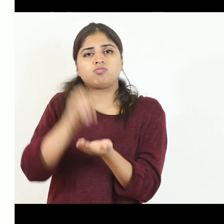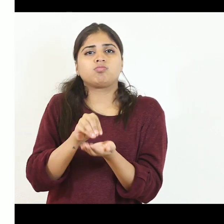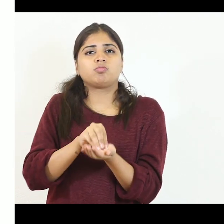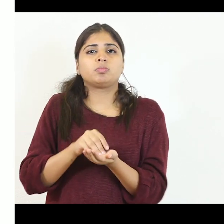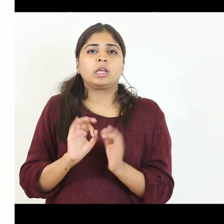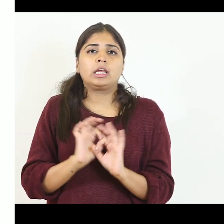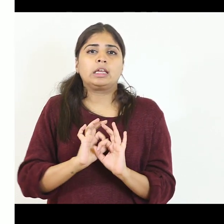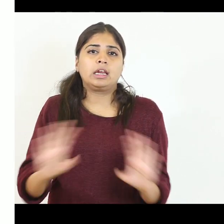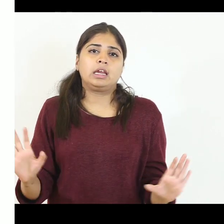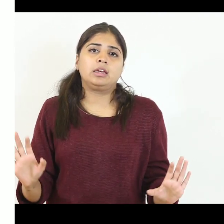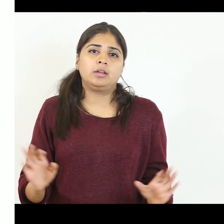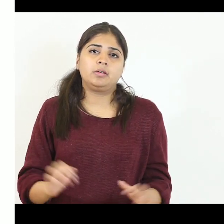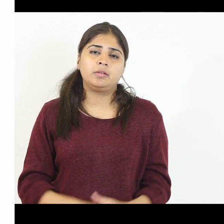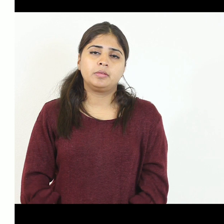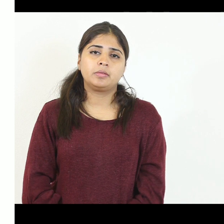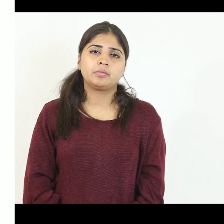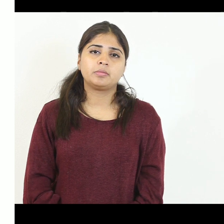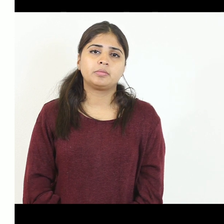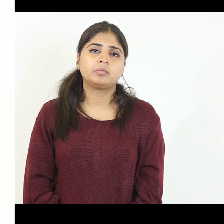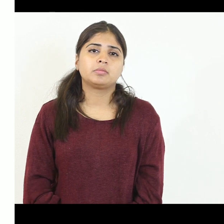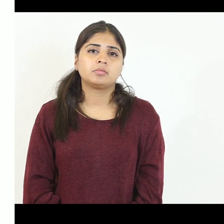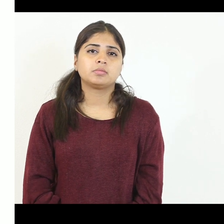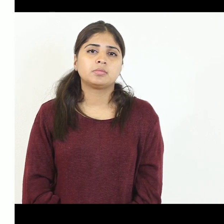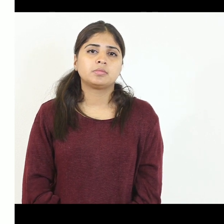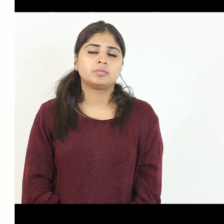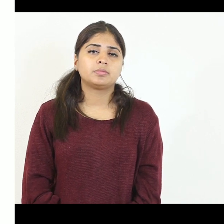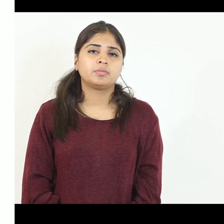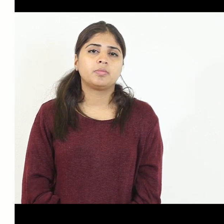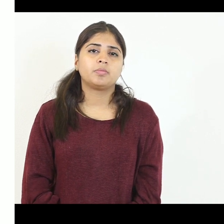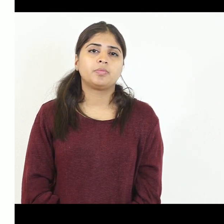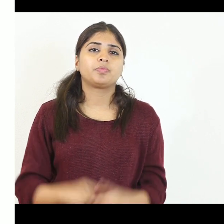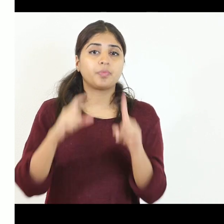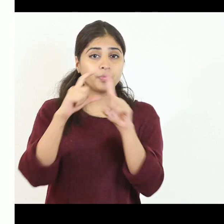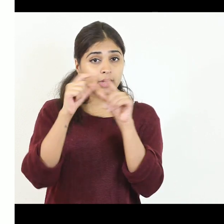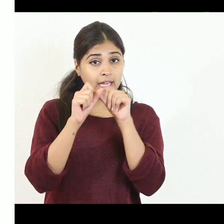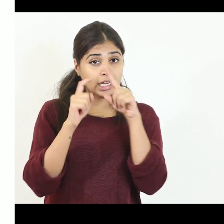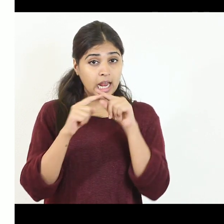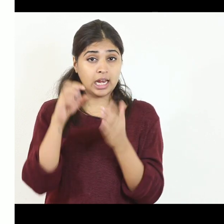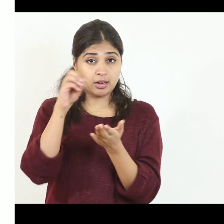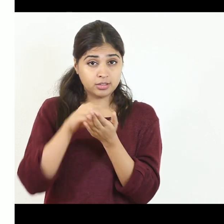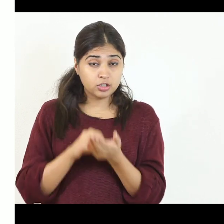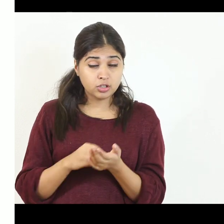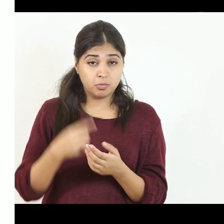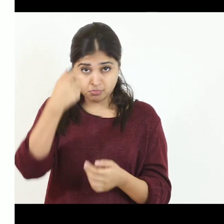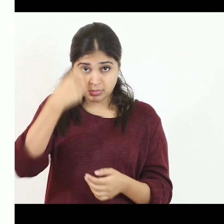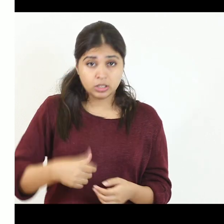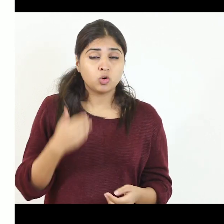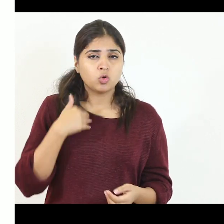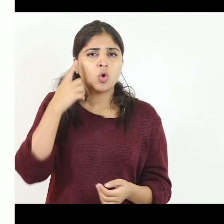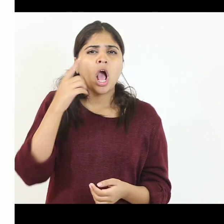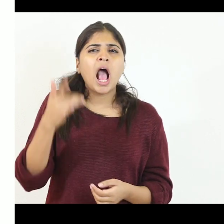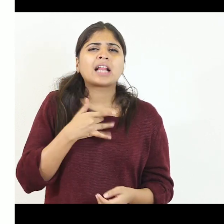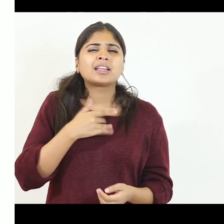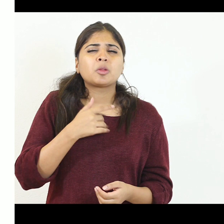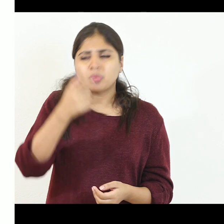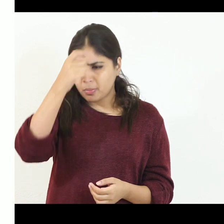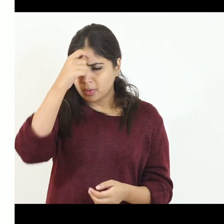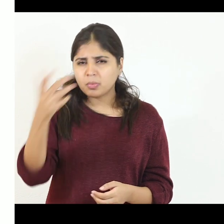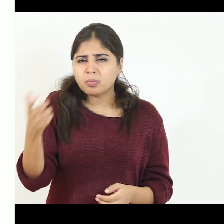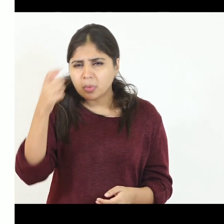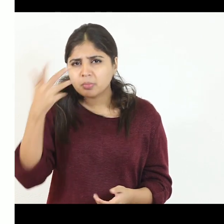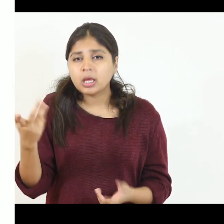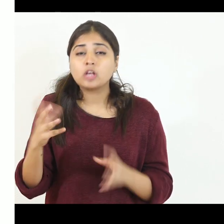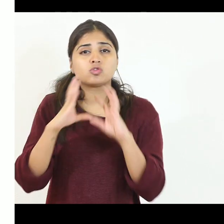with. The data entry operator must know the typical problems raised by customers and their